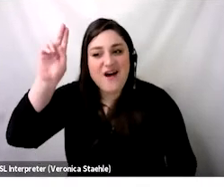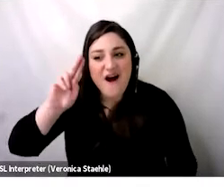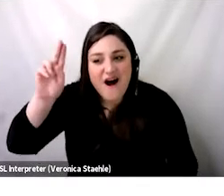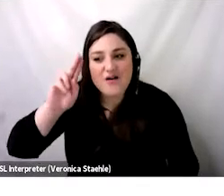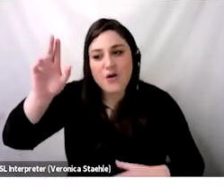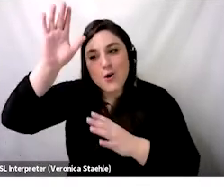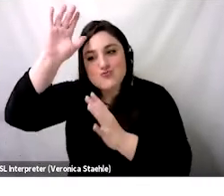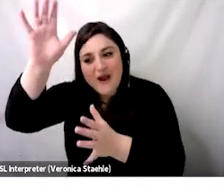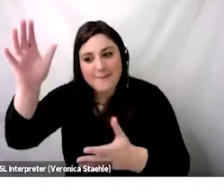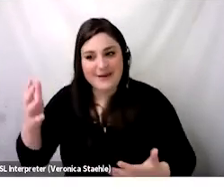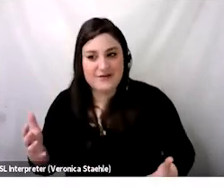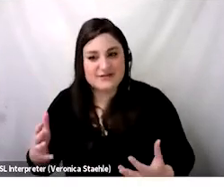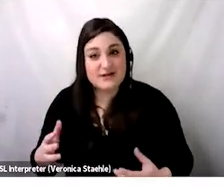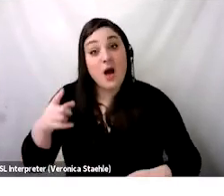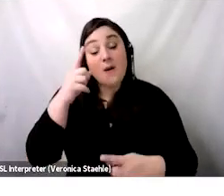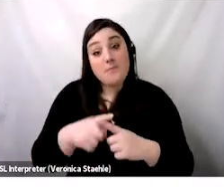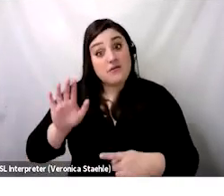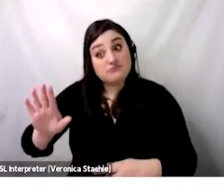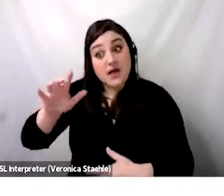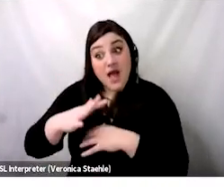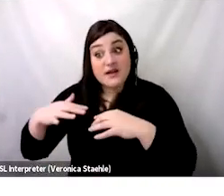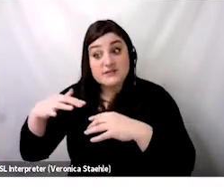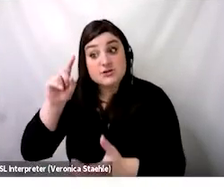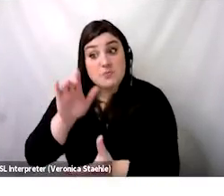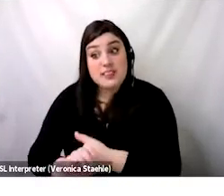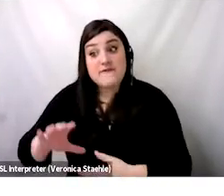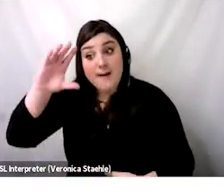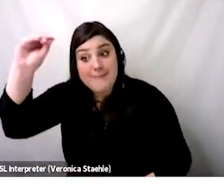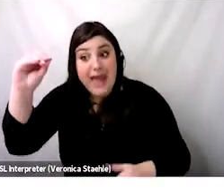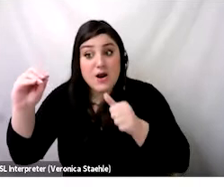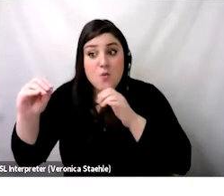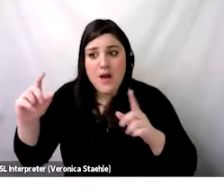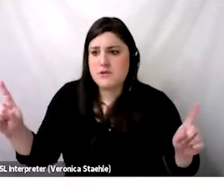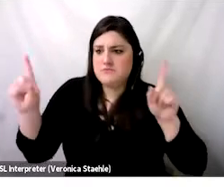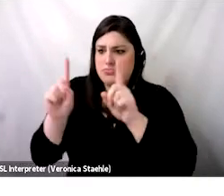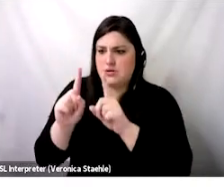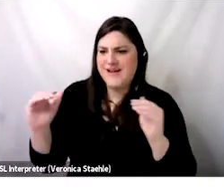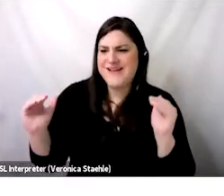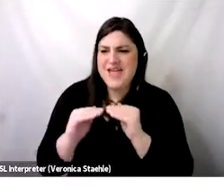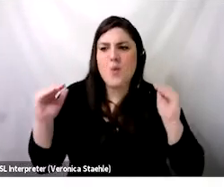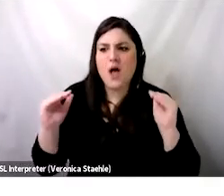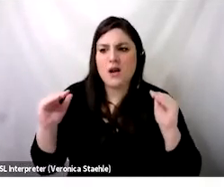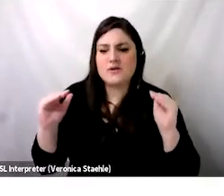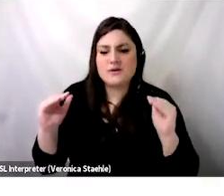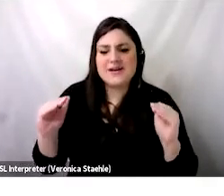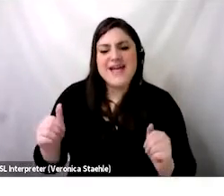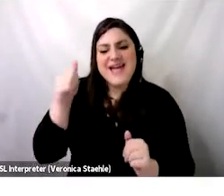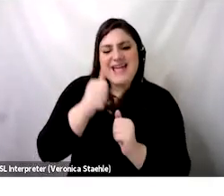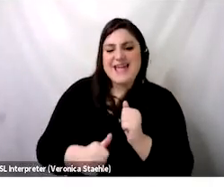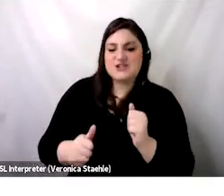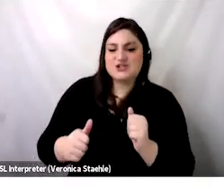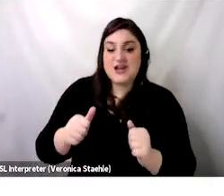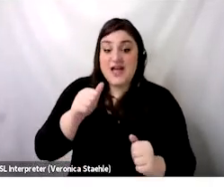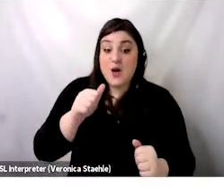women being equal to men. Women are supported, honored, and respected for their role of givers